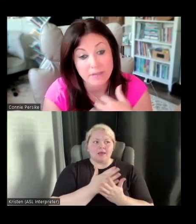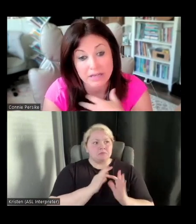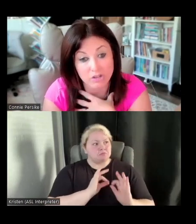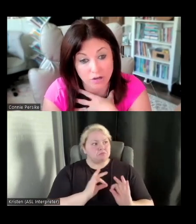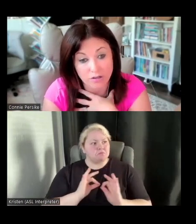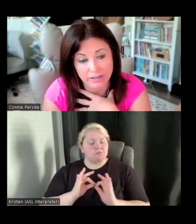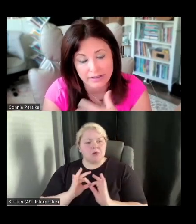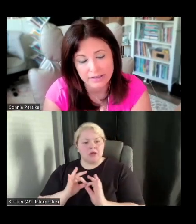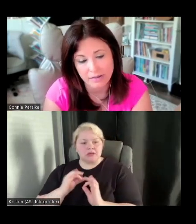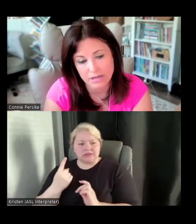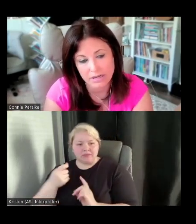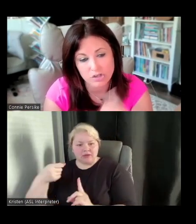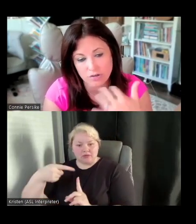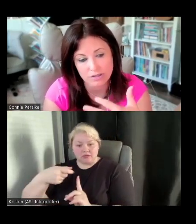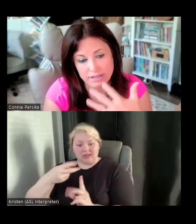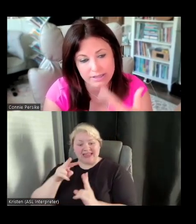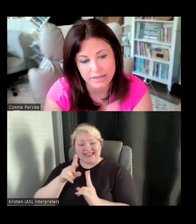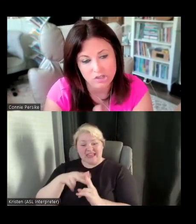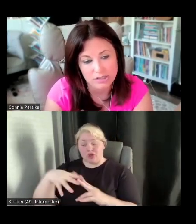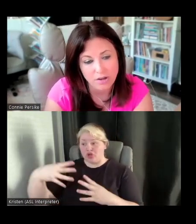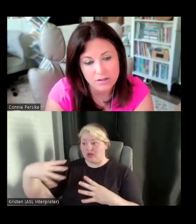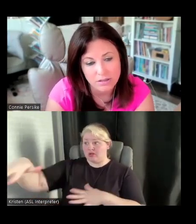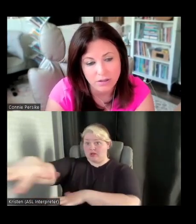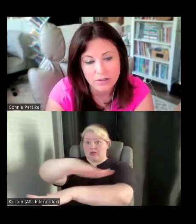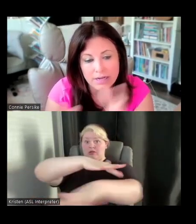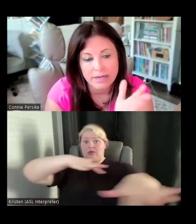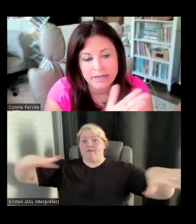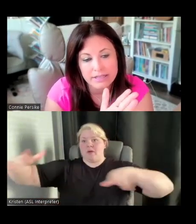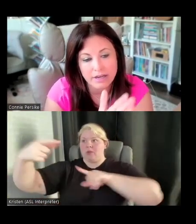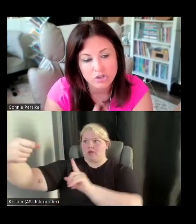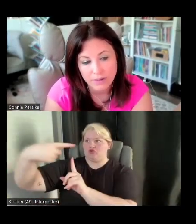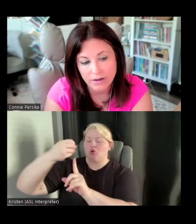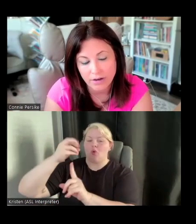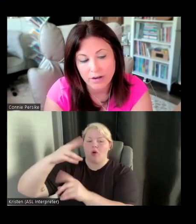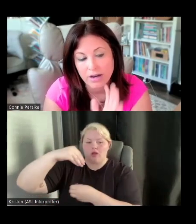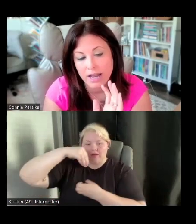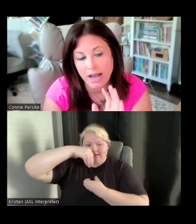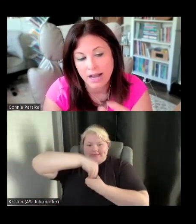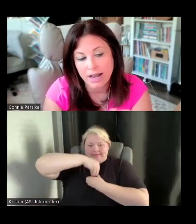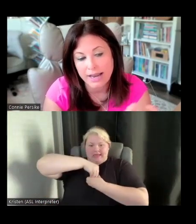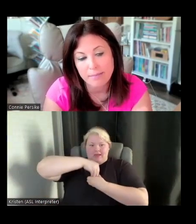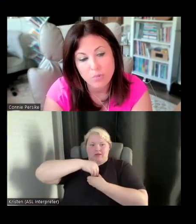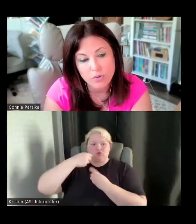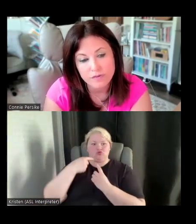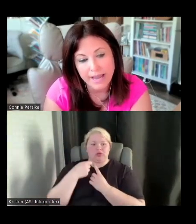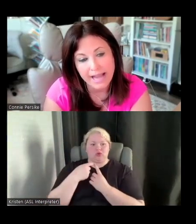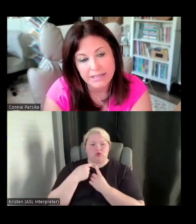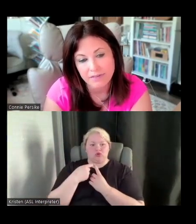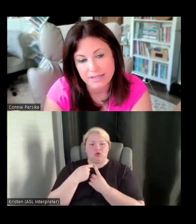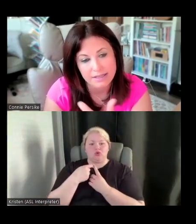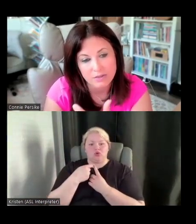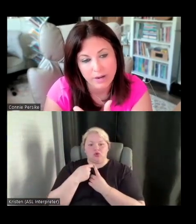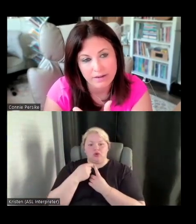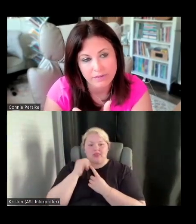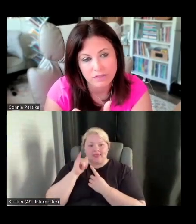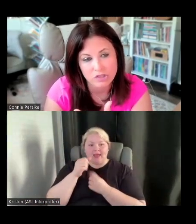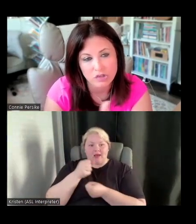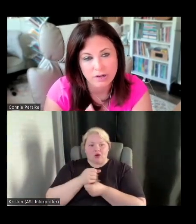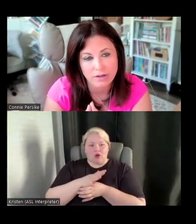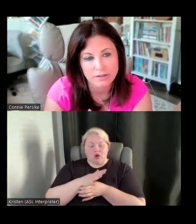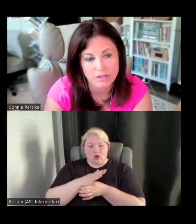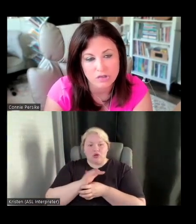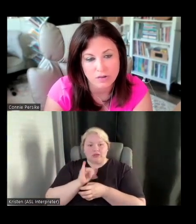or something internally. This can be internal sensations also. It's a trigger and activates this wave